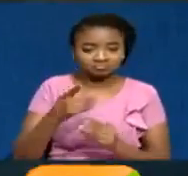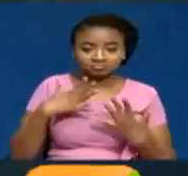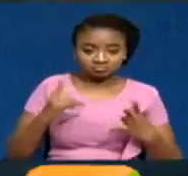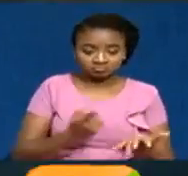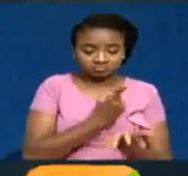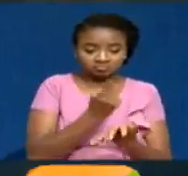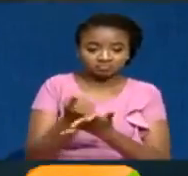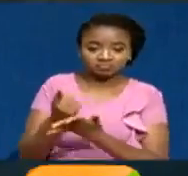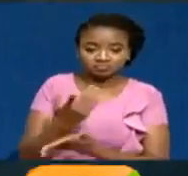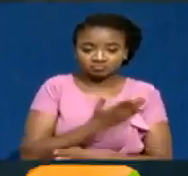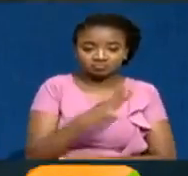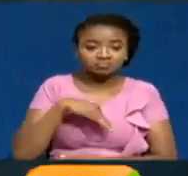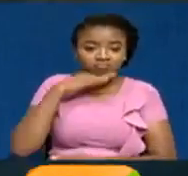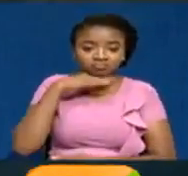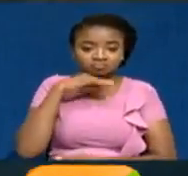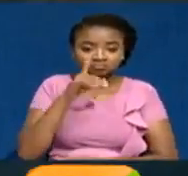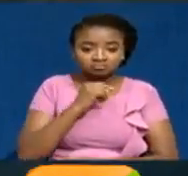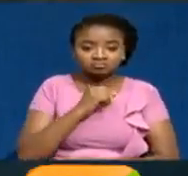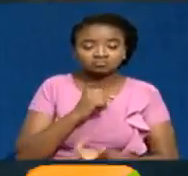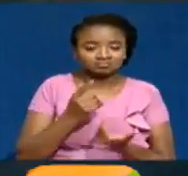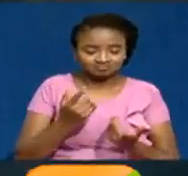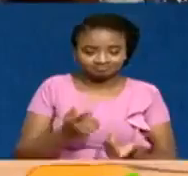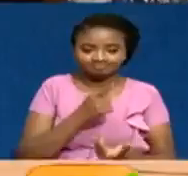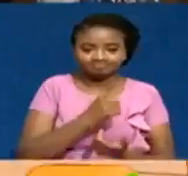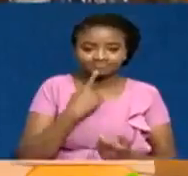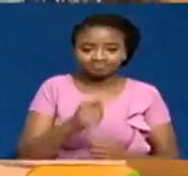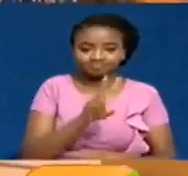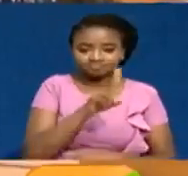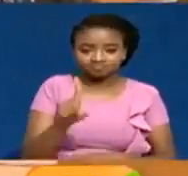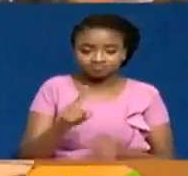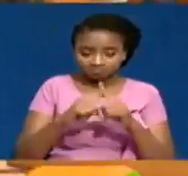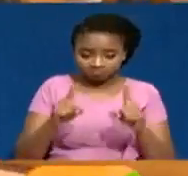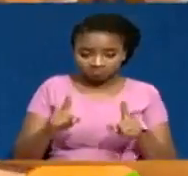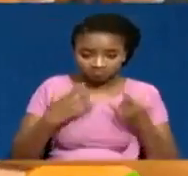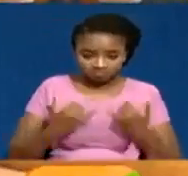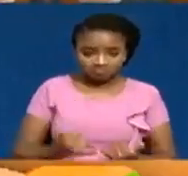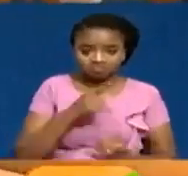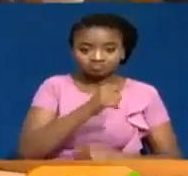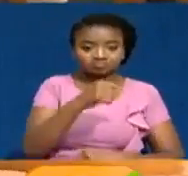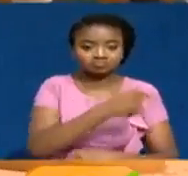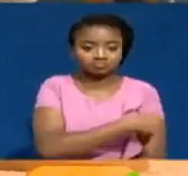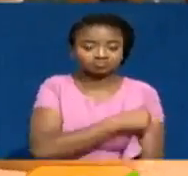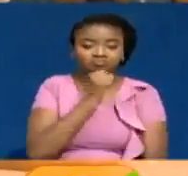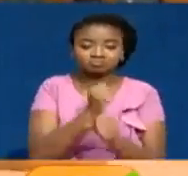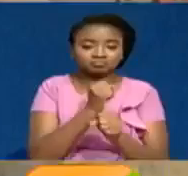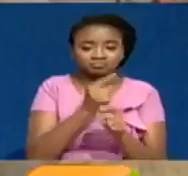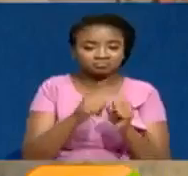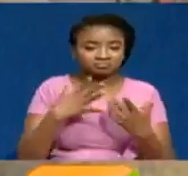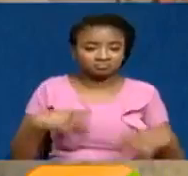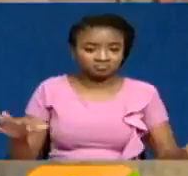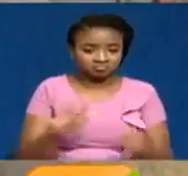of 121 and now has 60 unclaimed bodies. The facility has now been forced to operate at a half